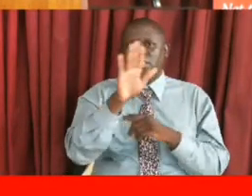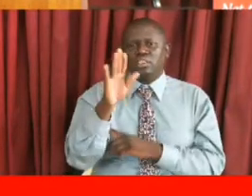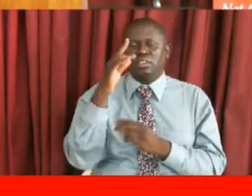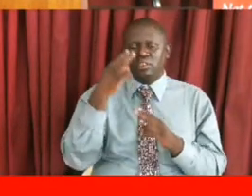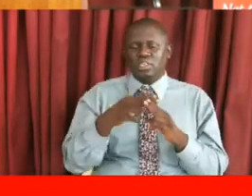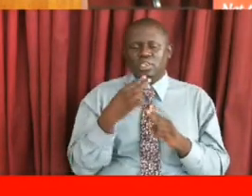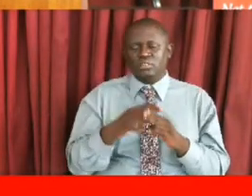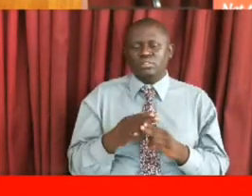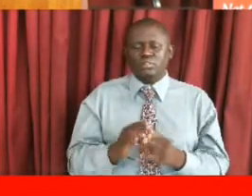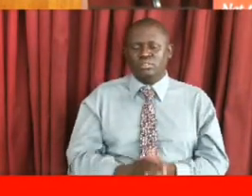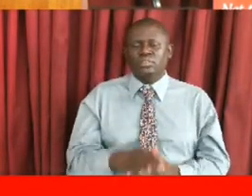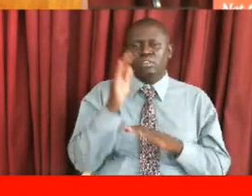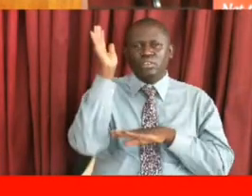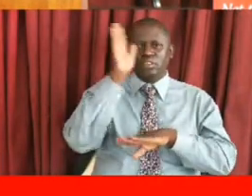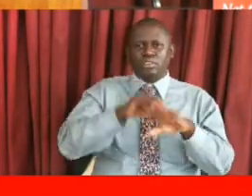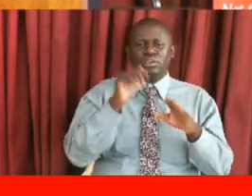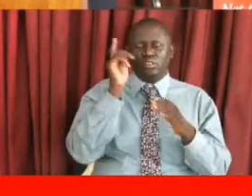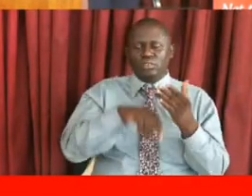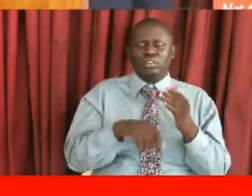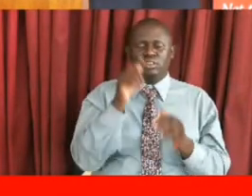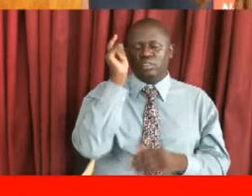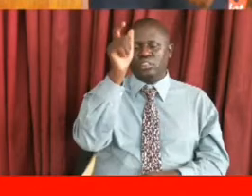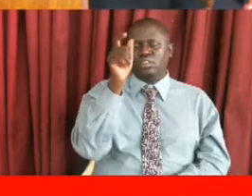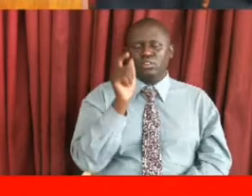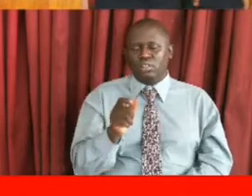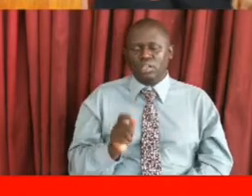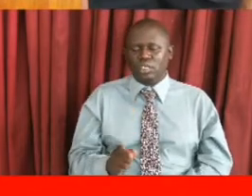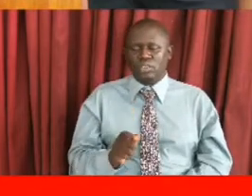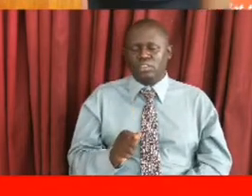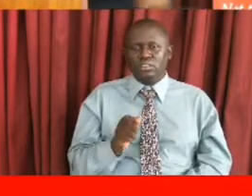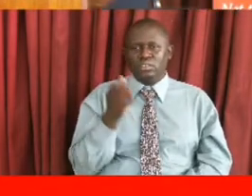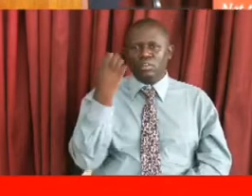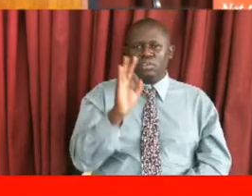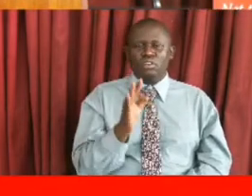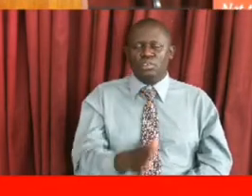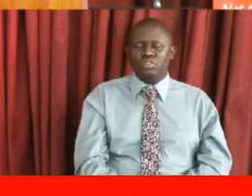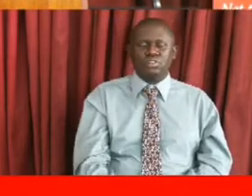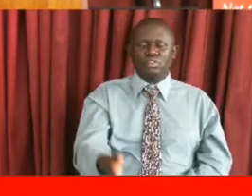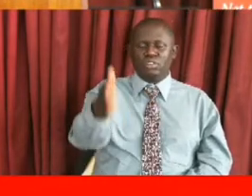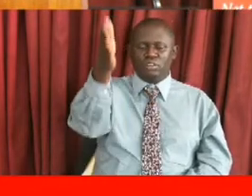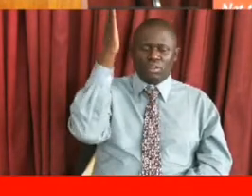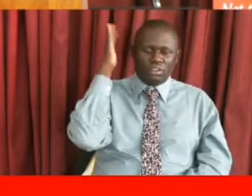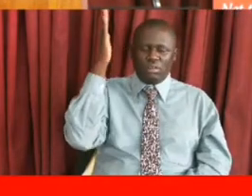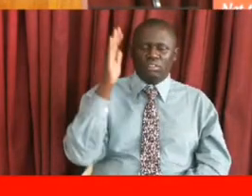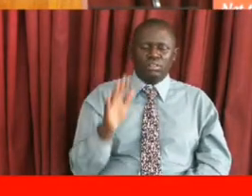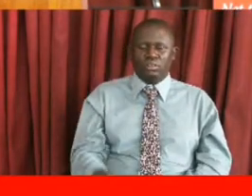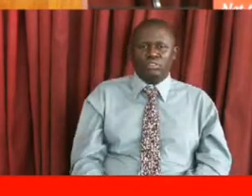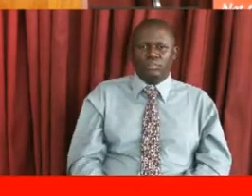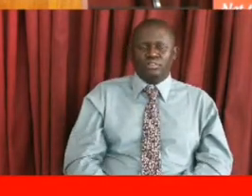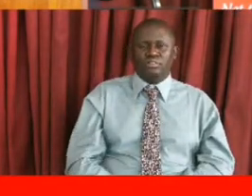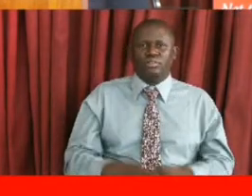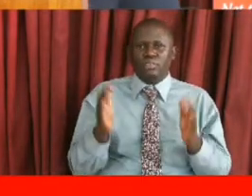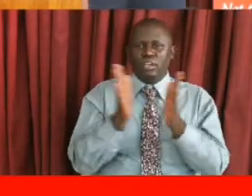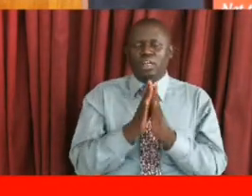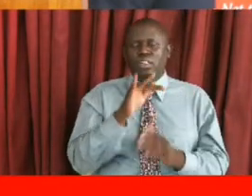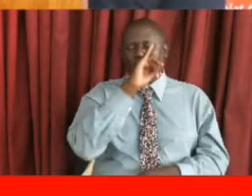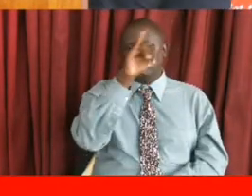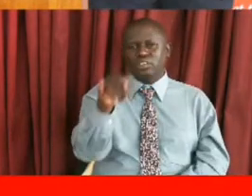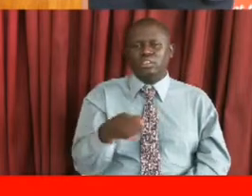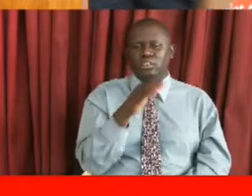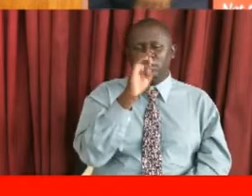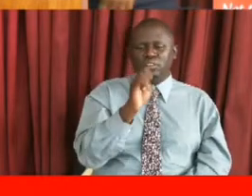called the one of God so Jehoshaphat could have said and we stand in